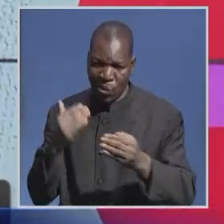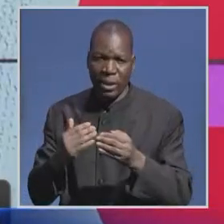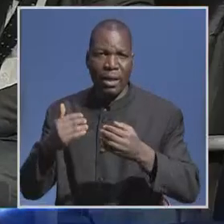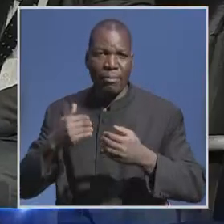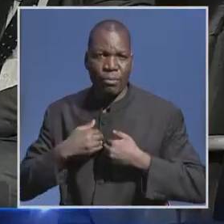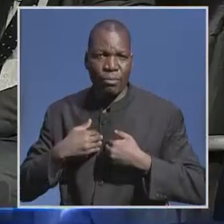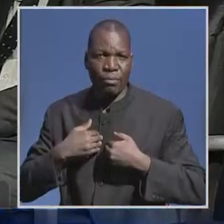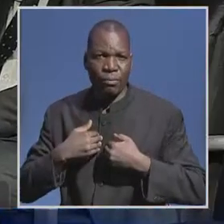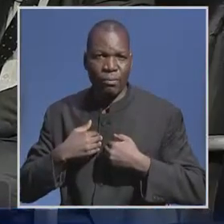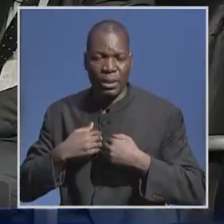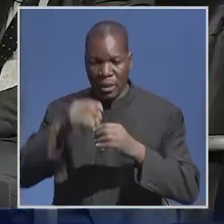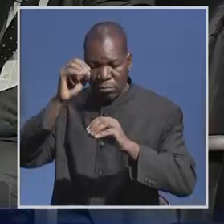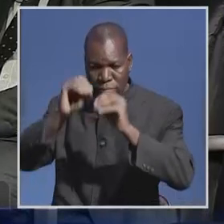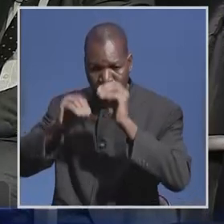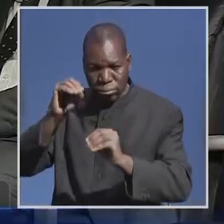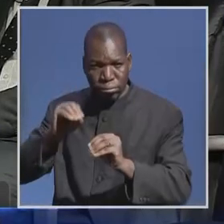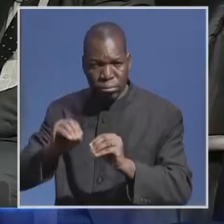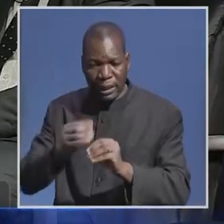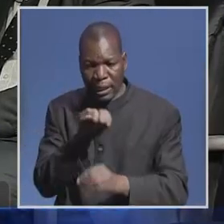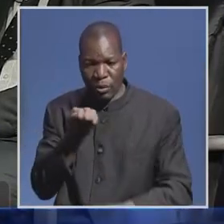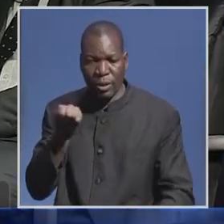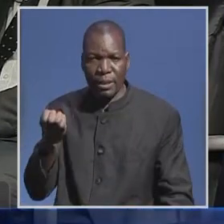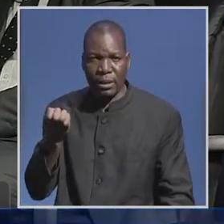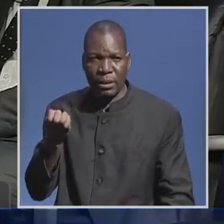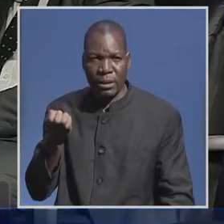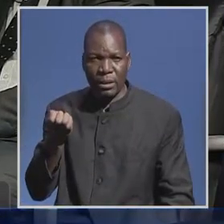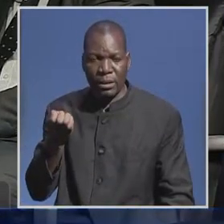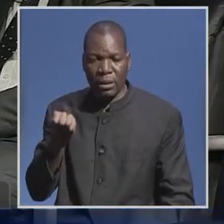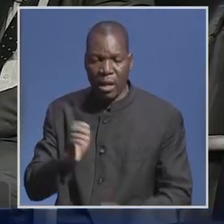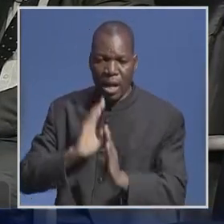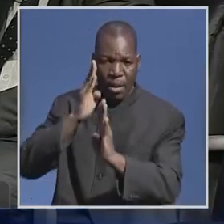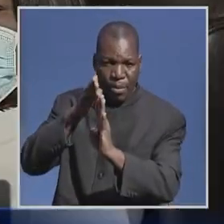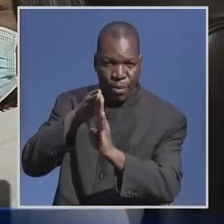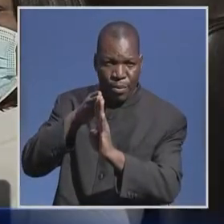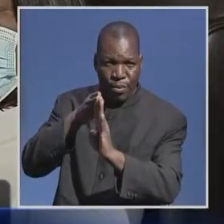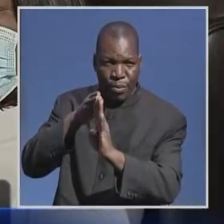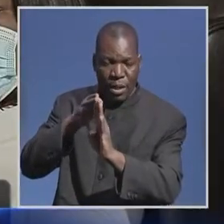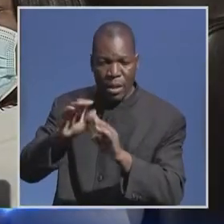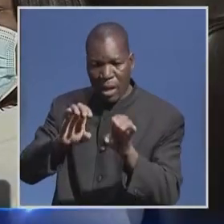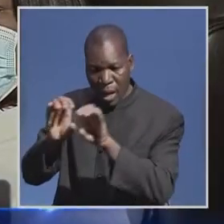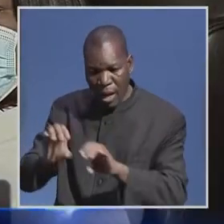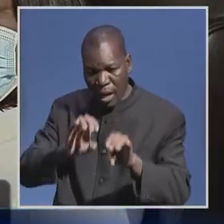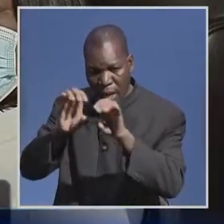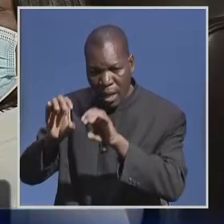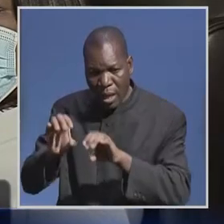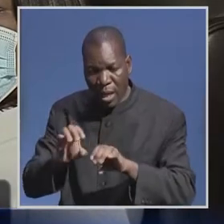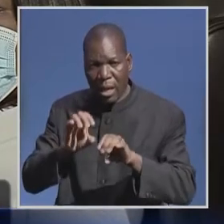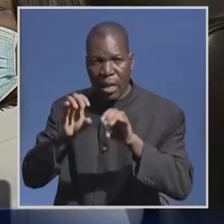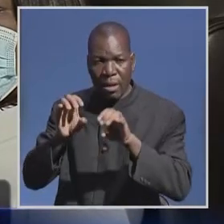having to install equipment that was meant to undertake conversion of